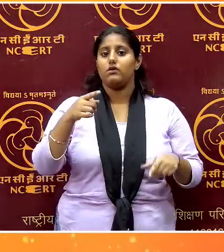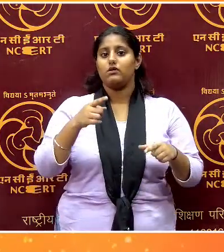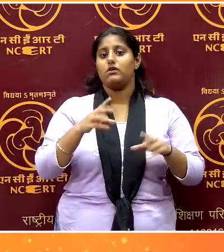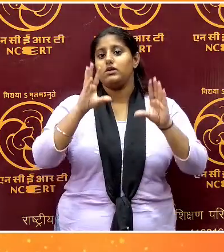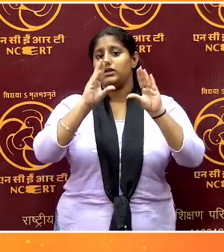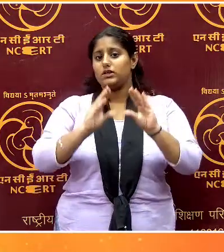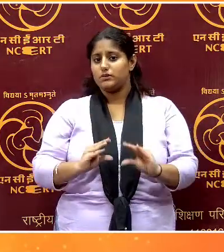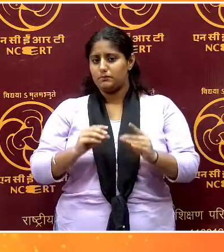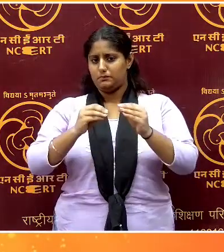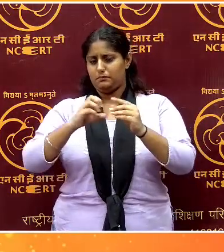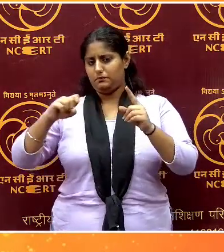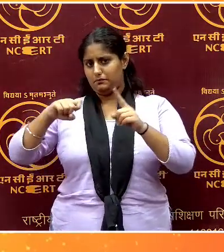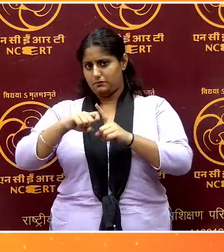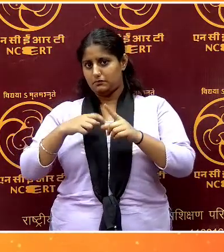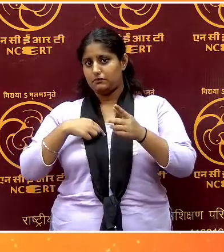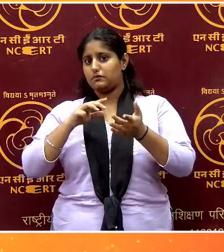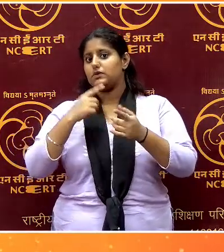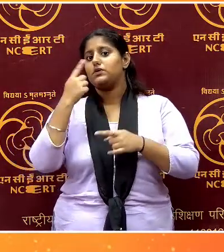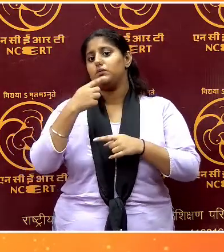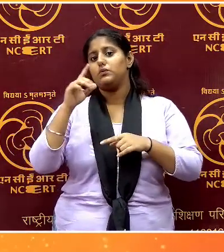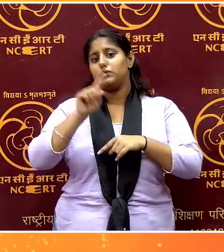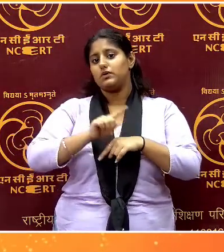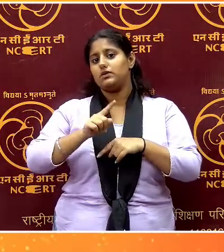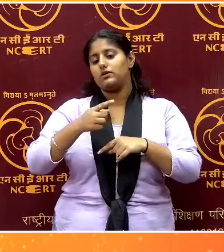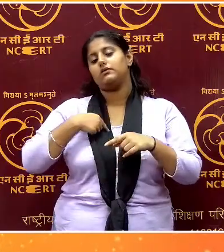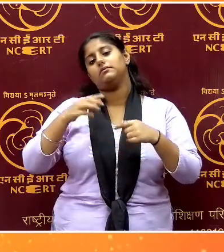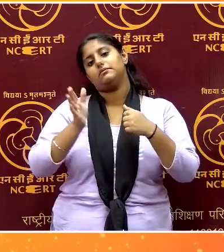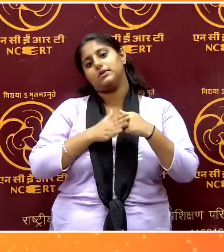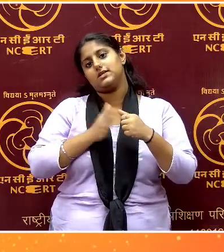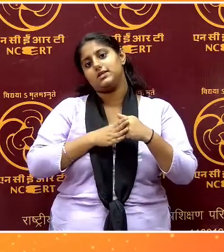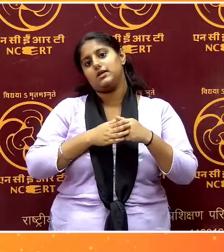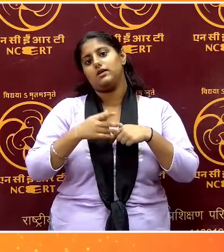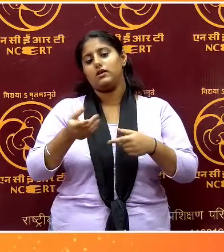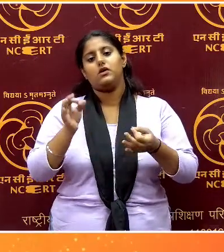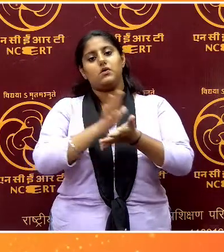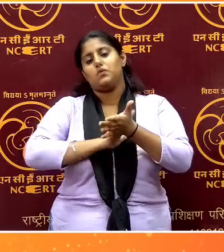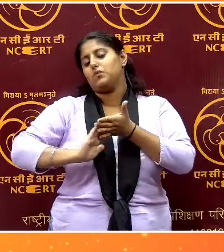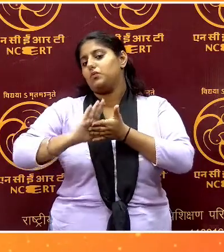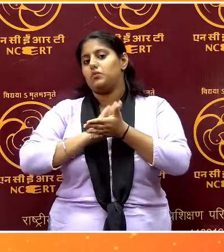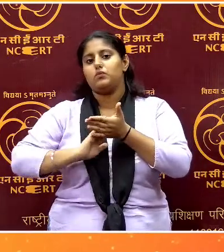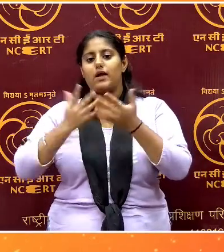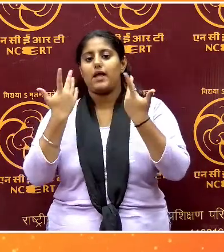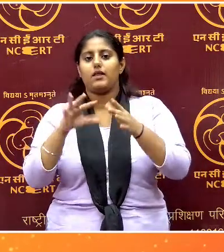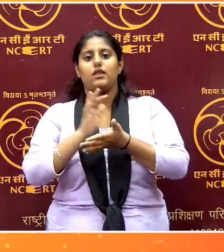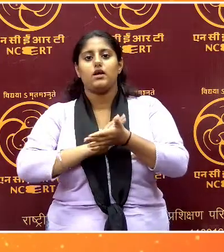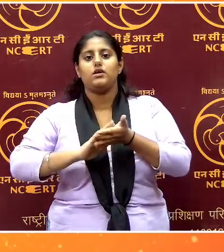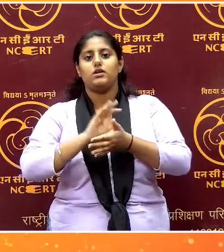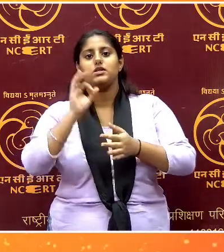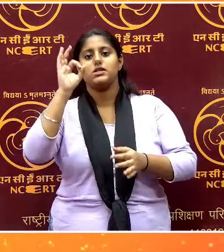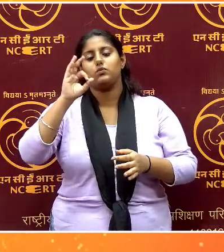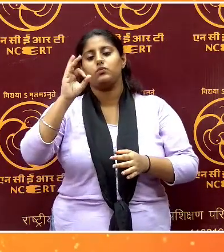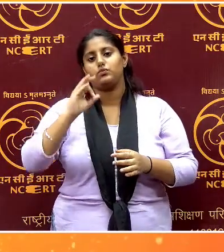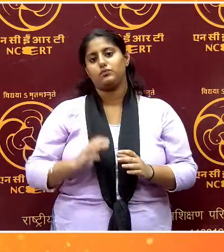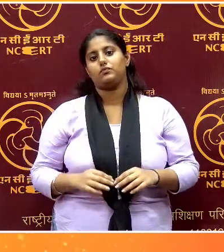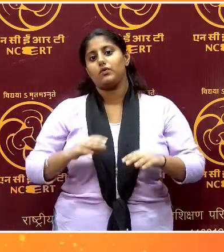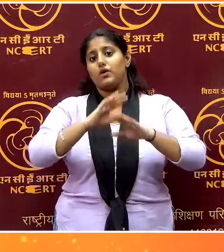number of books borrowed, children? Thursday. It was Thursday because nobody borrowed any book that day. Then what was the total number of books borrowed